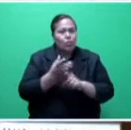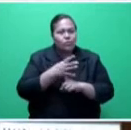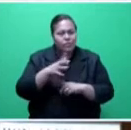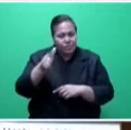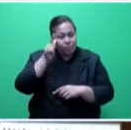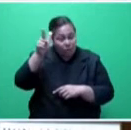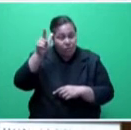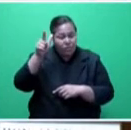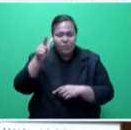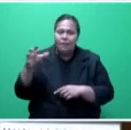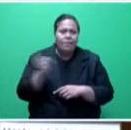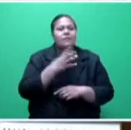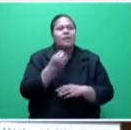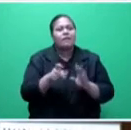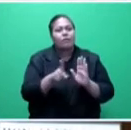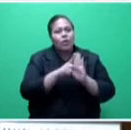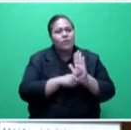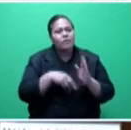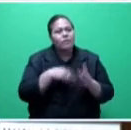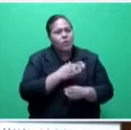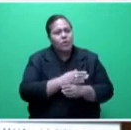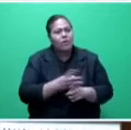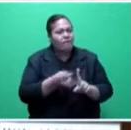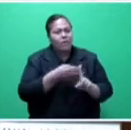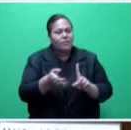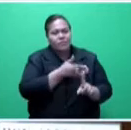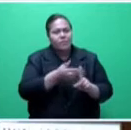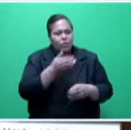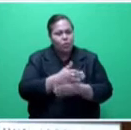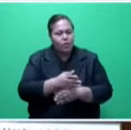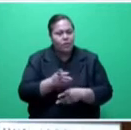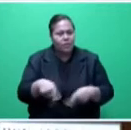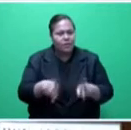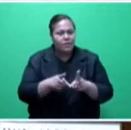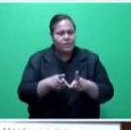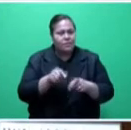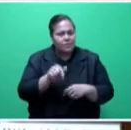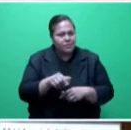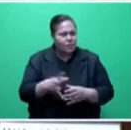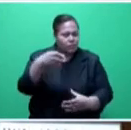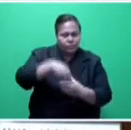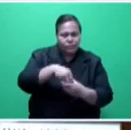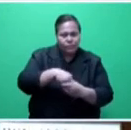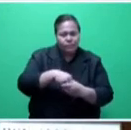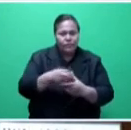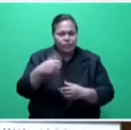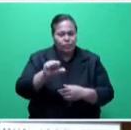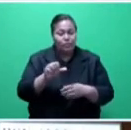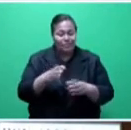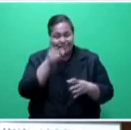place harassment and violence at work policies with grievance procedures that are transparent, inclusive, and